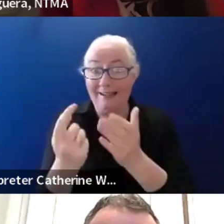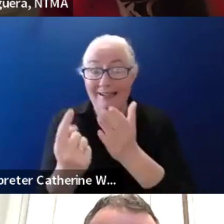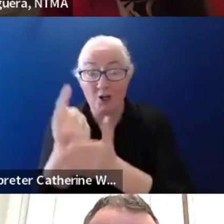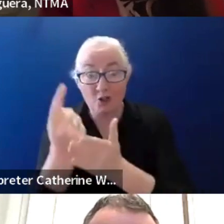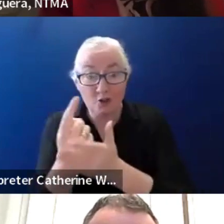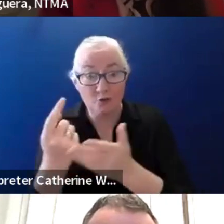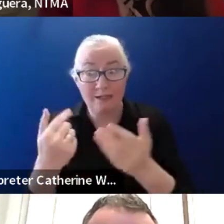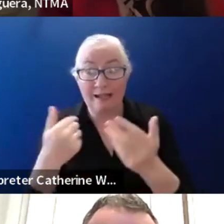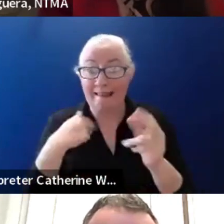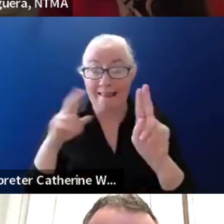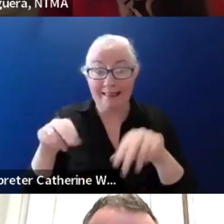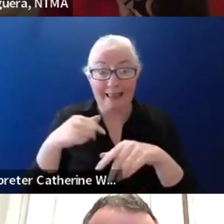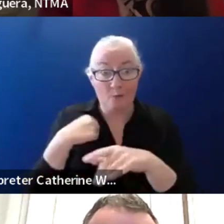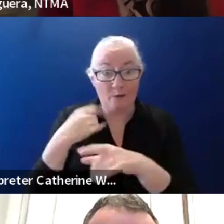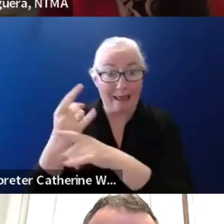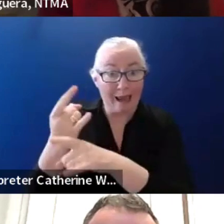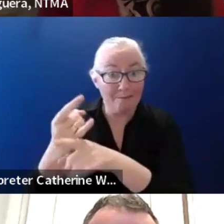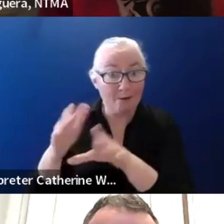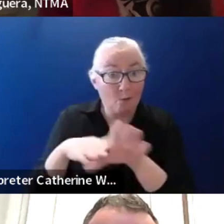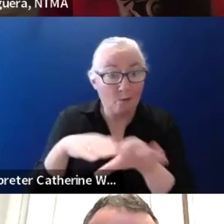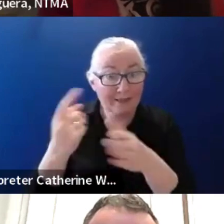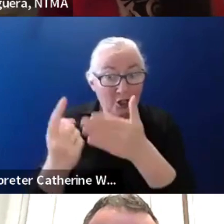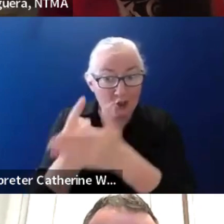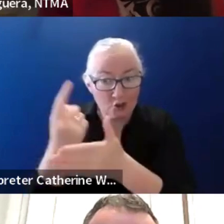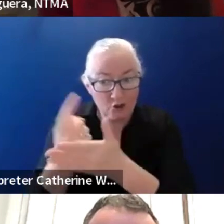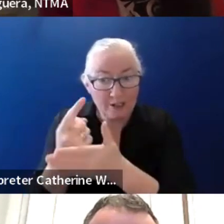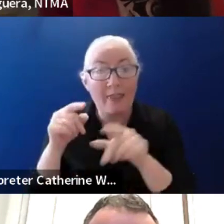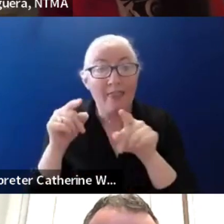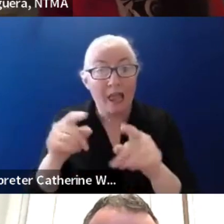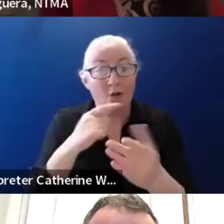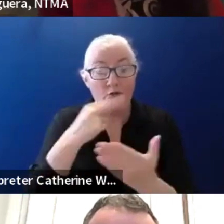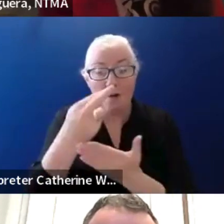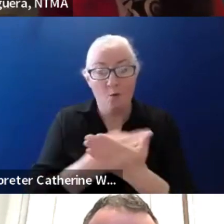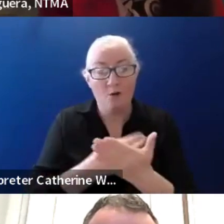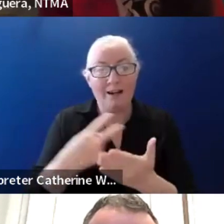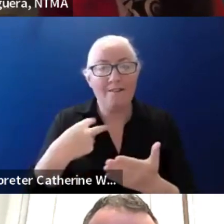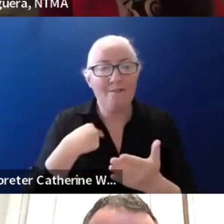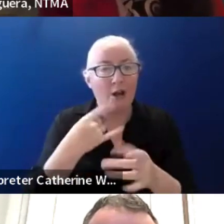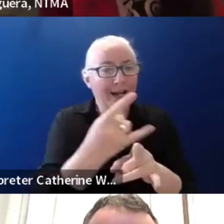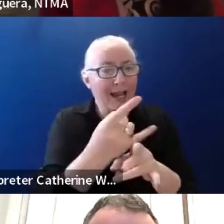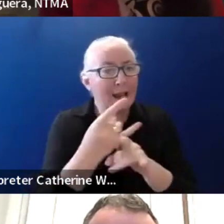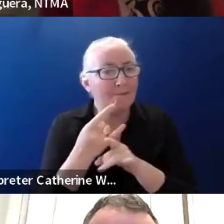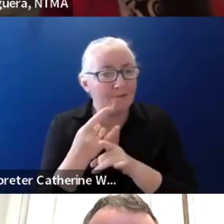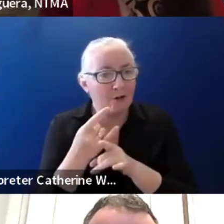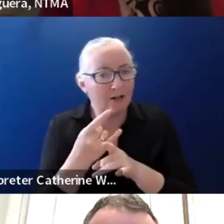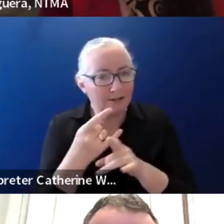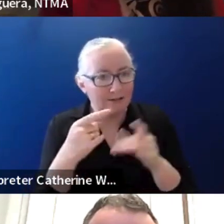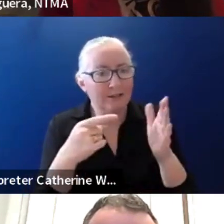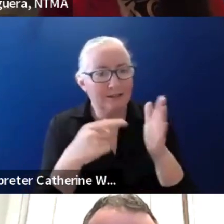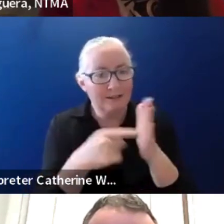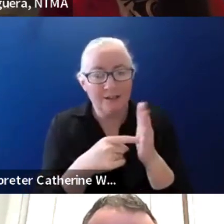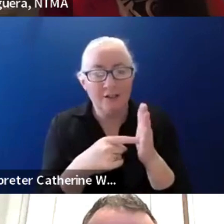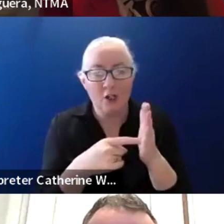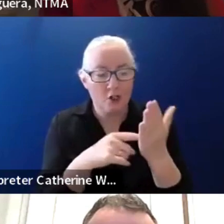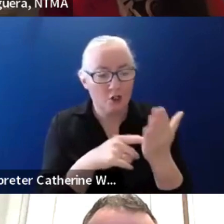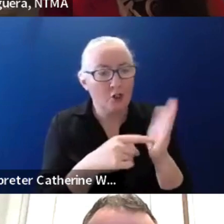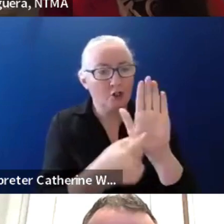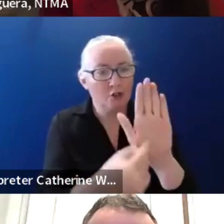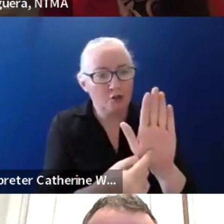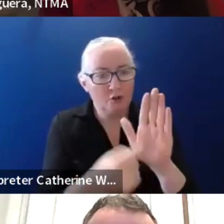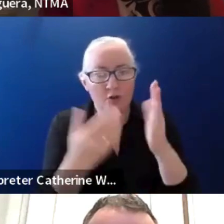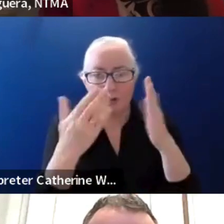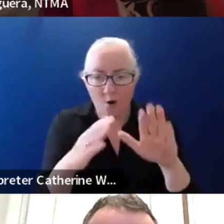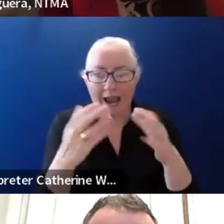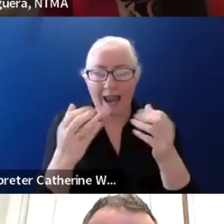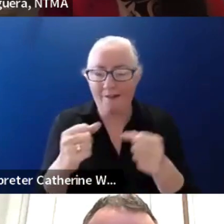help with those? So that report was really helpful in that it shows us the